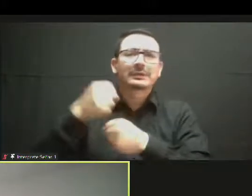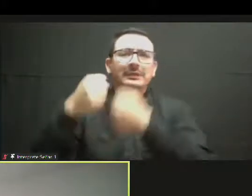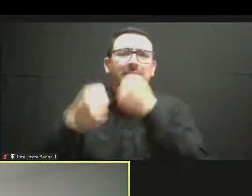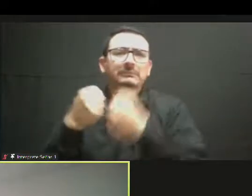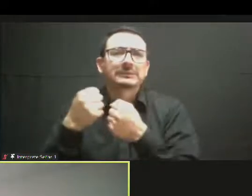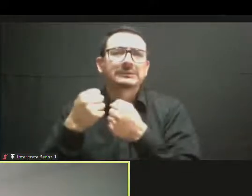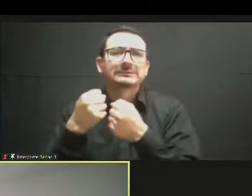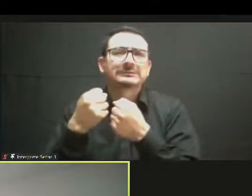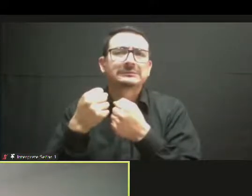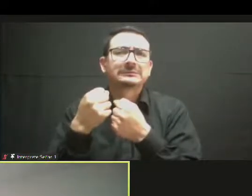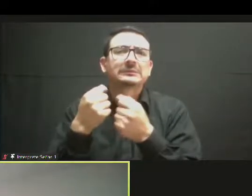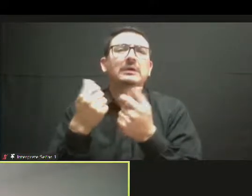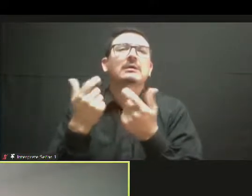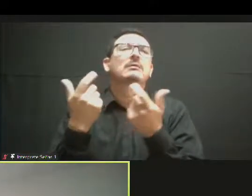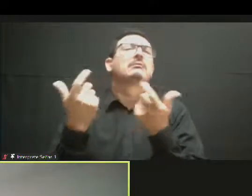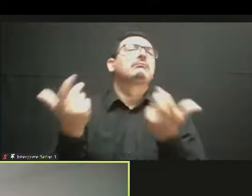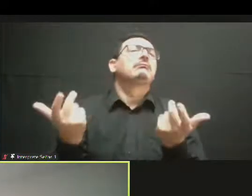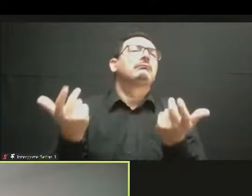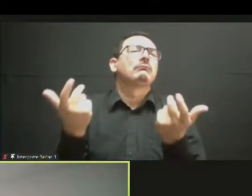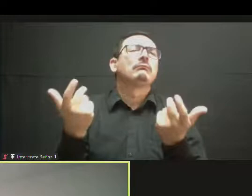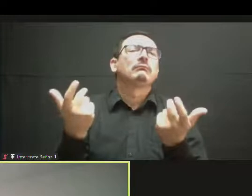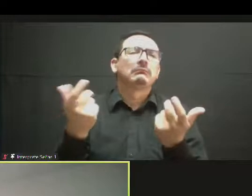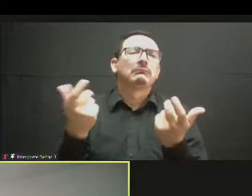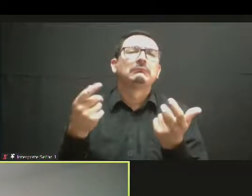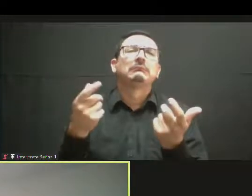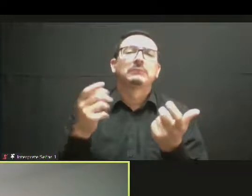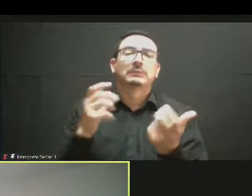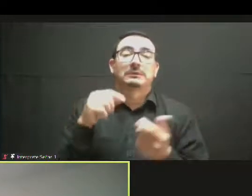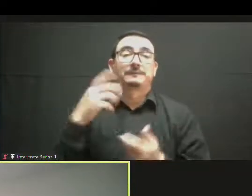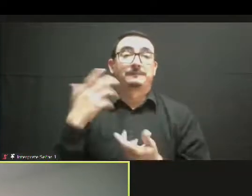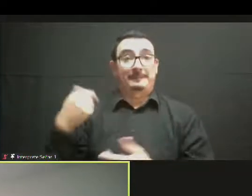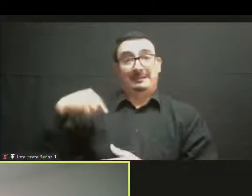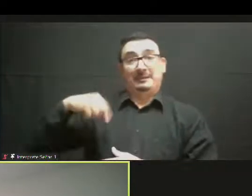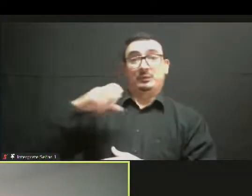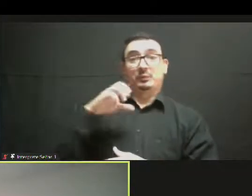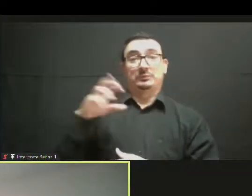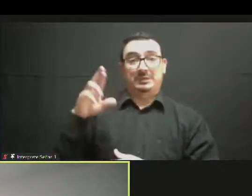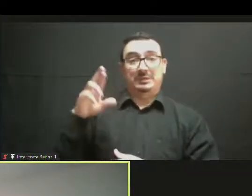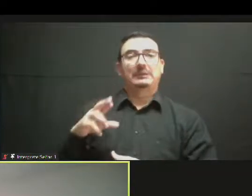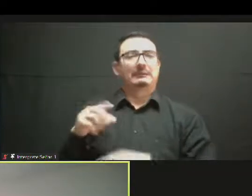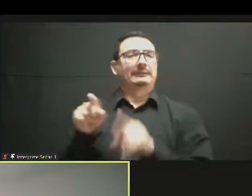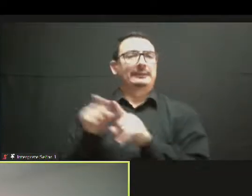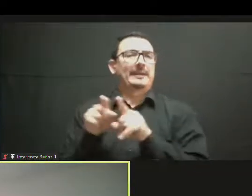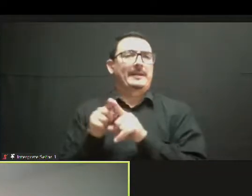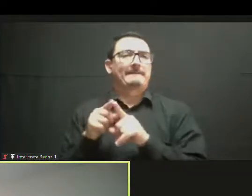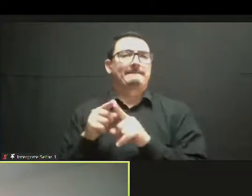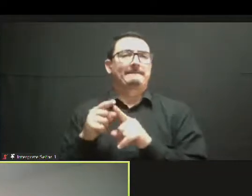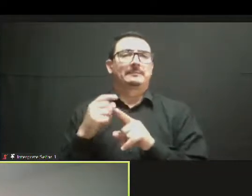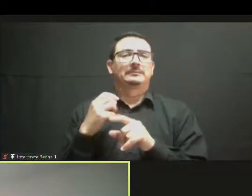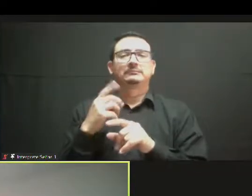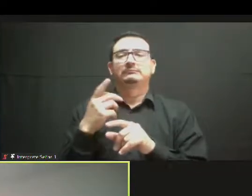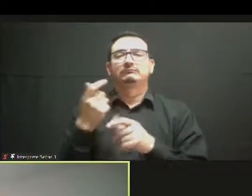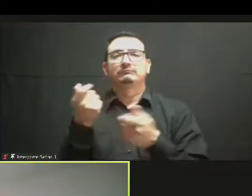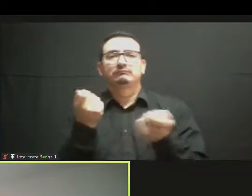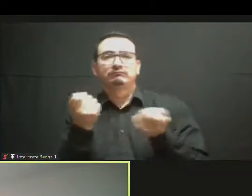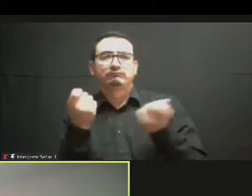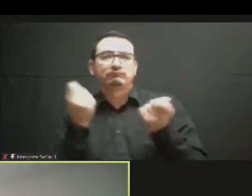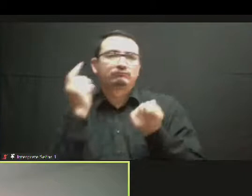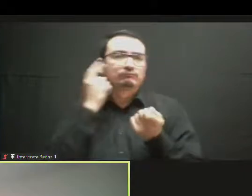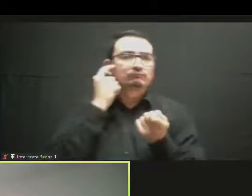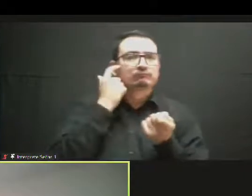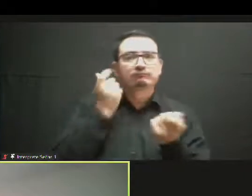new wave of a strategy of the nearshoring, right? Of activities